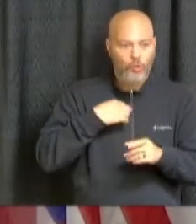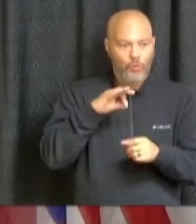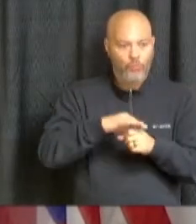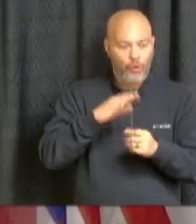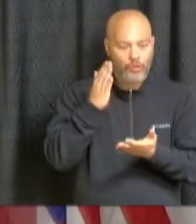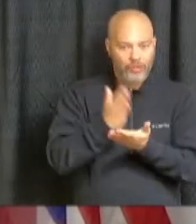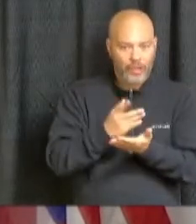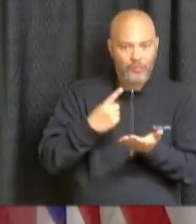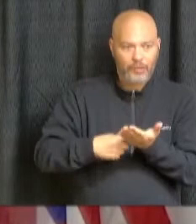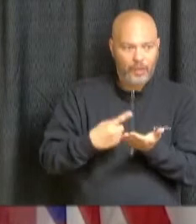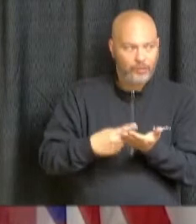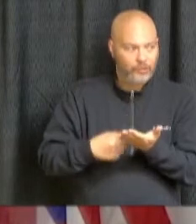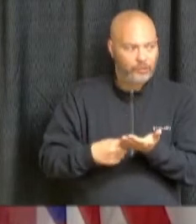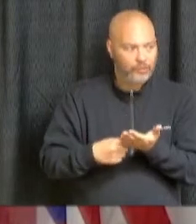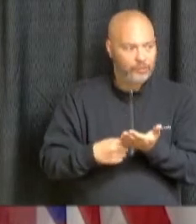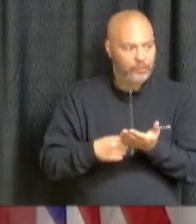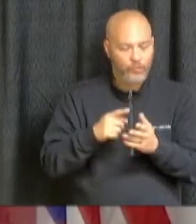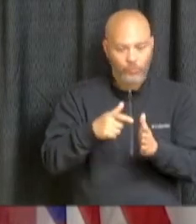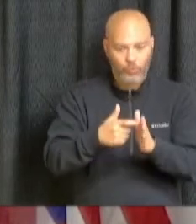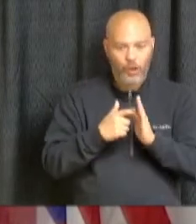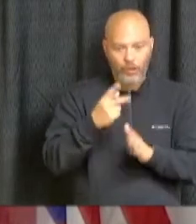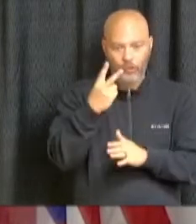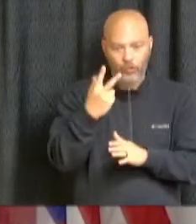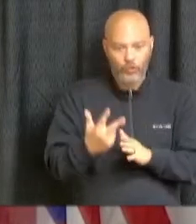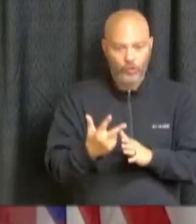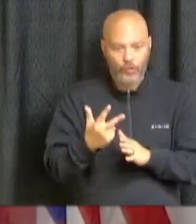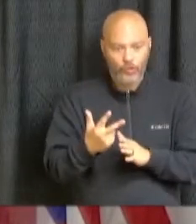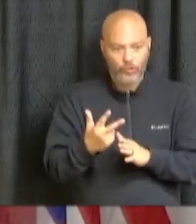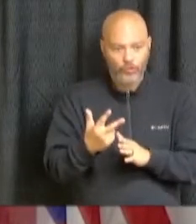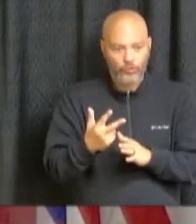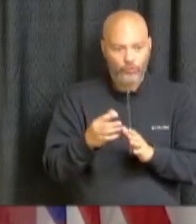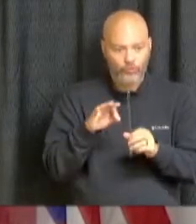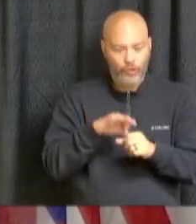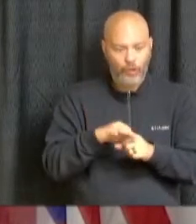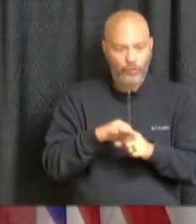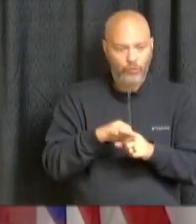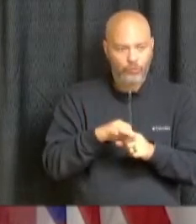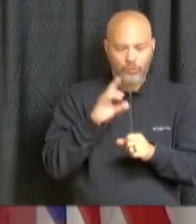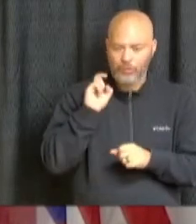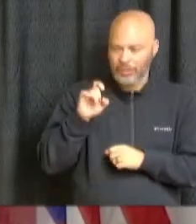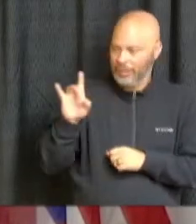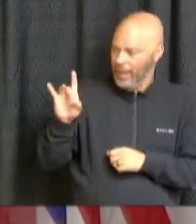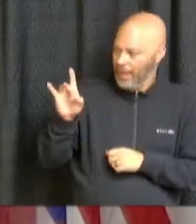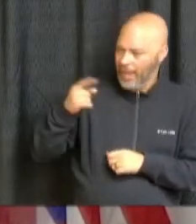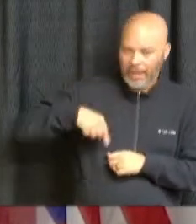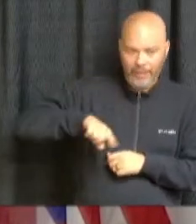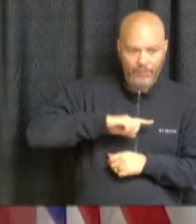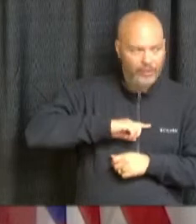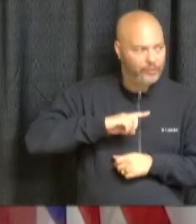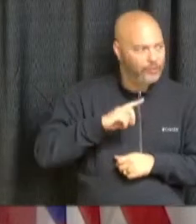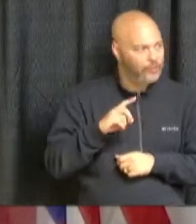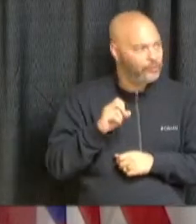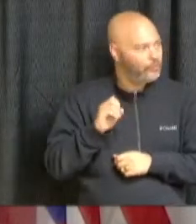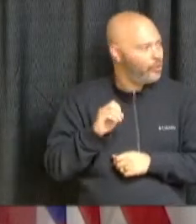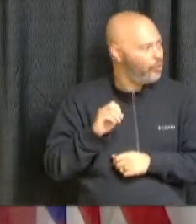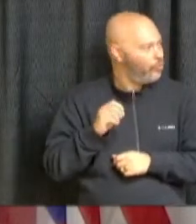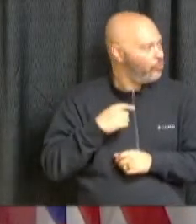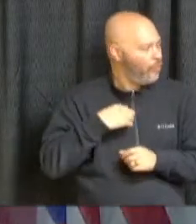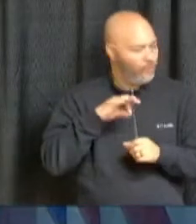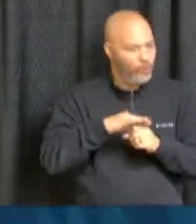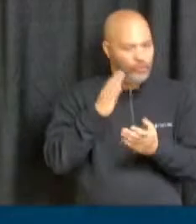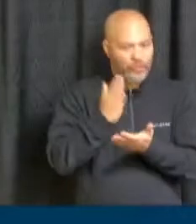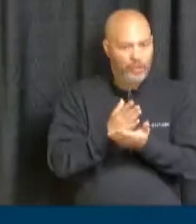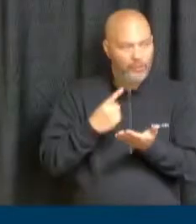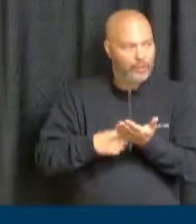to cease discussion. It requires a 2/3 vote, which is 8 of us. So we're voting to